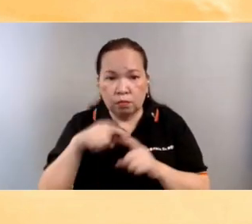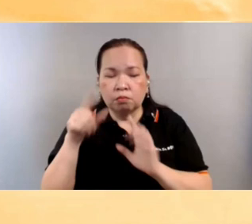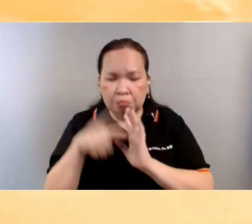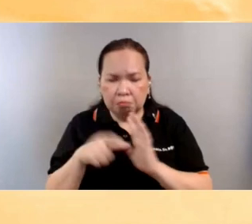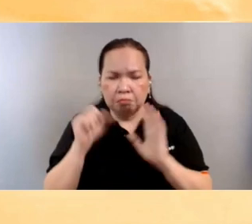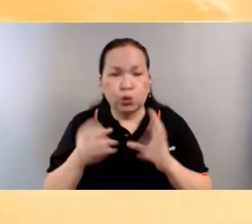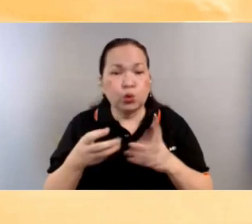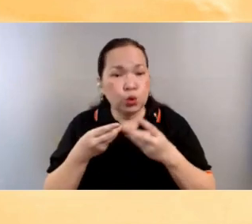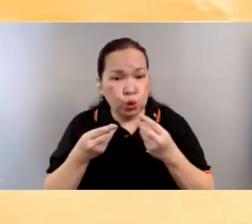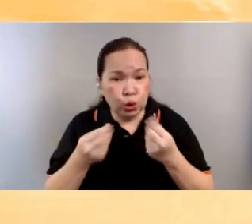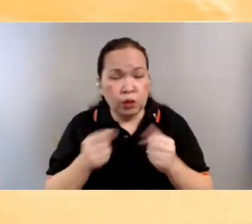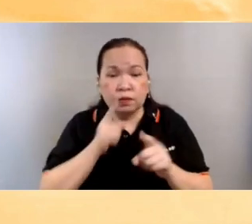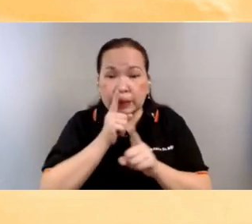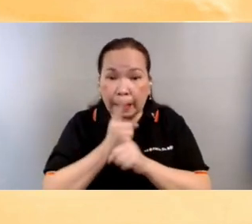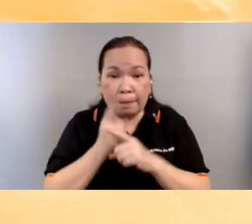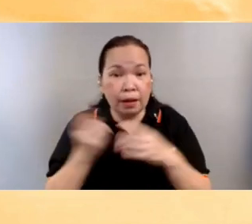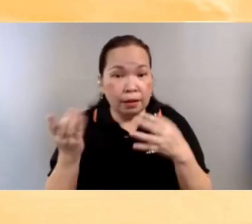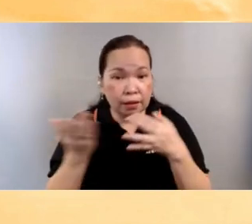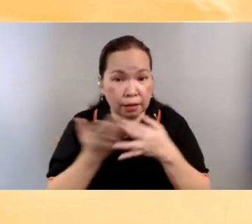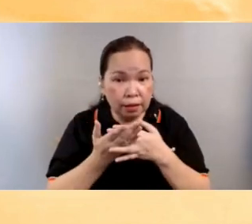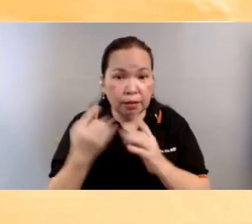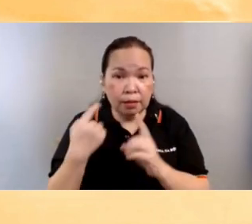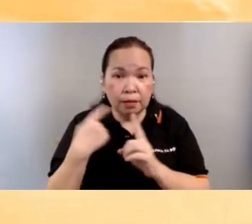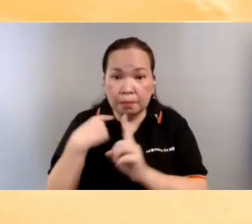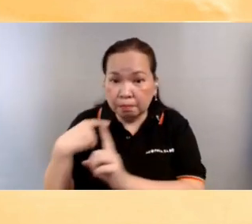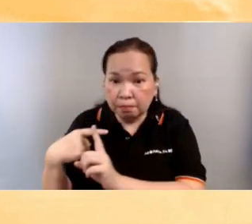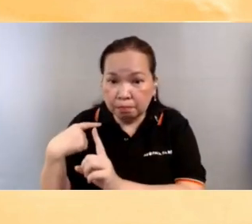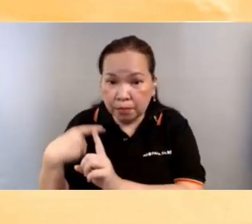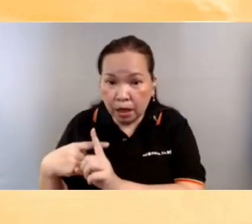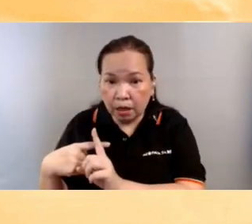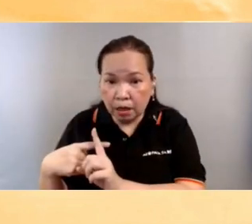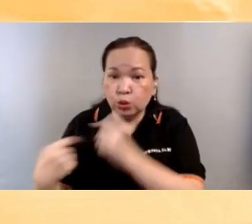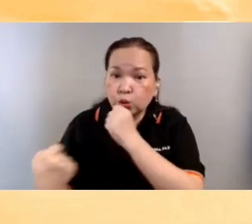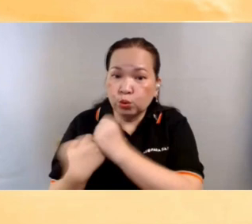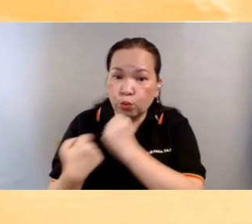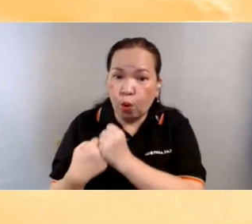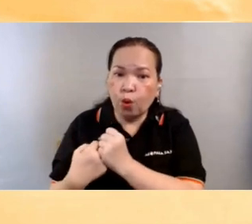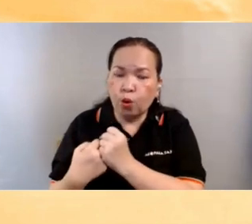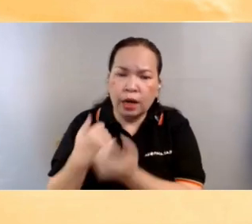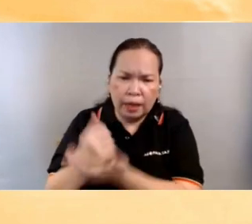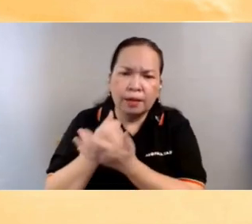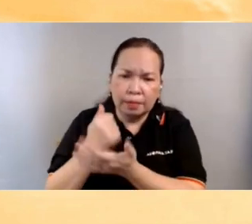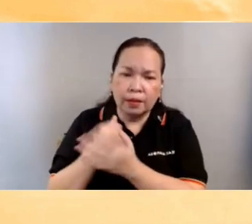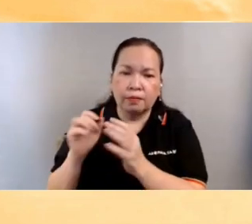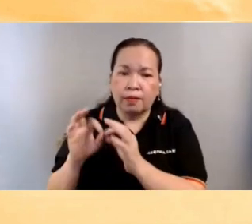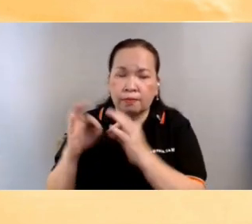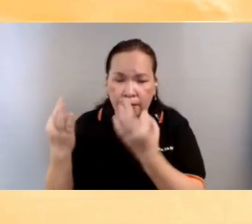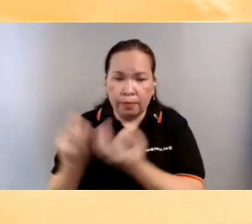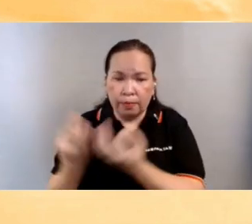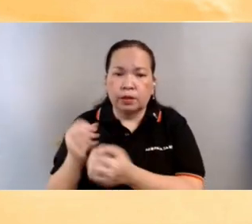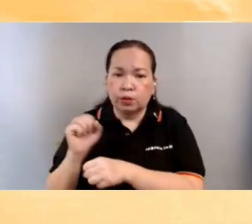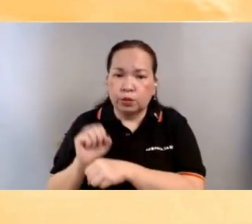overcome with the right intervention and positive support coming from the family, from the social worker,